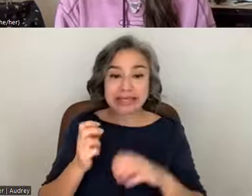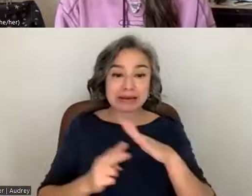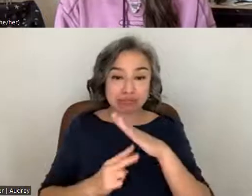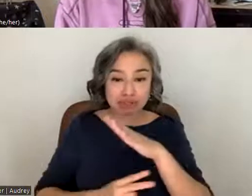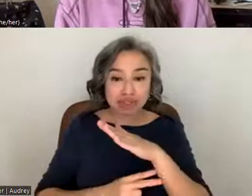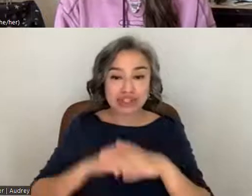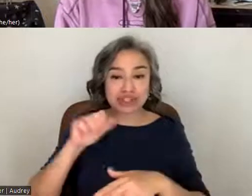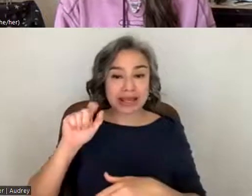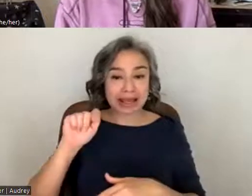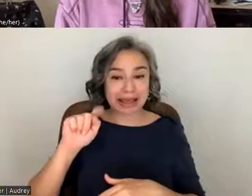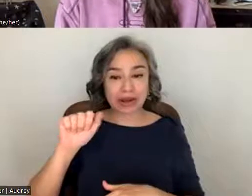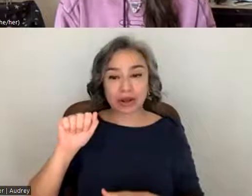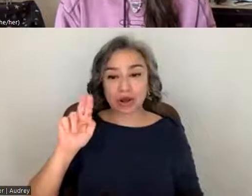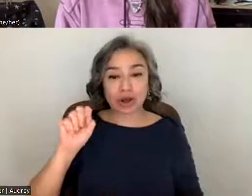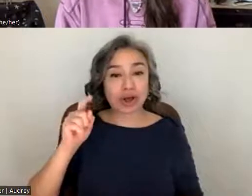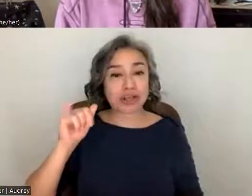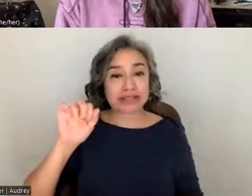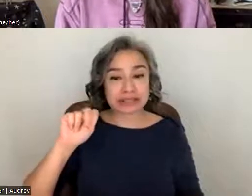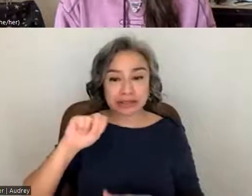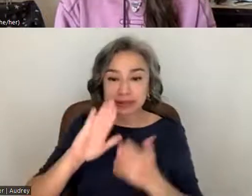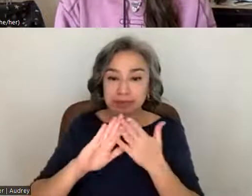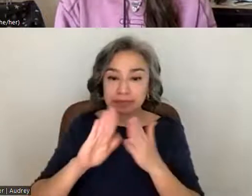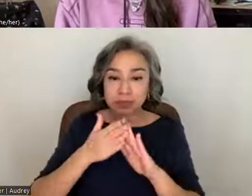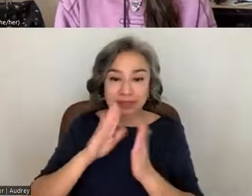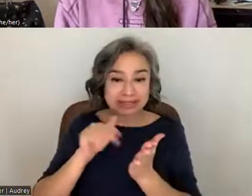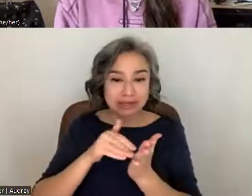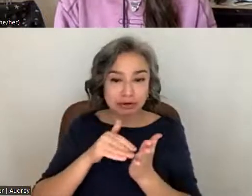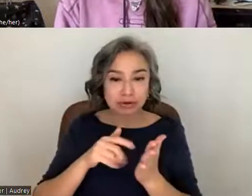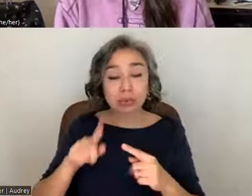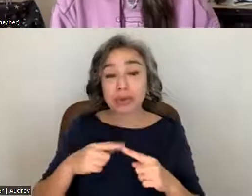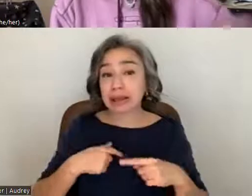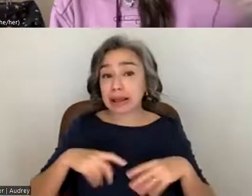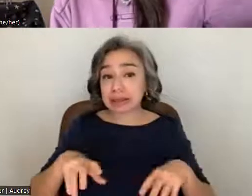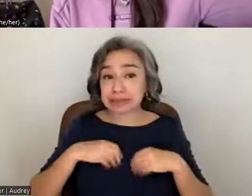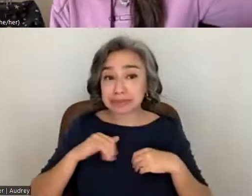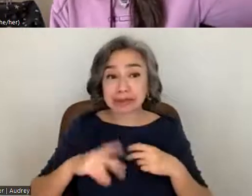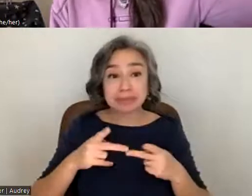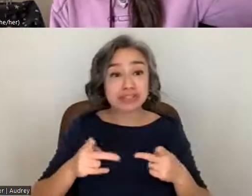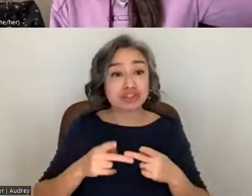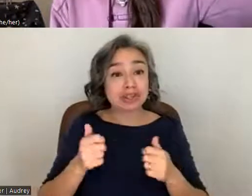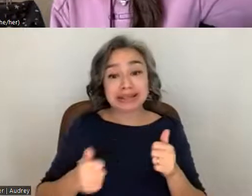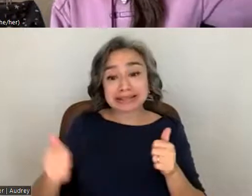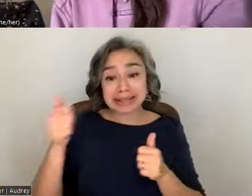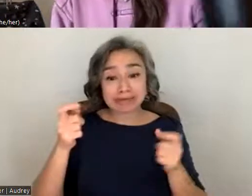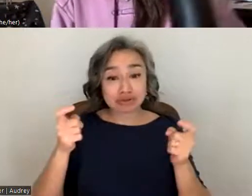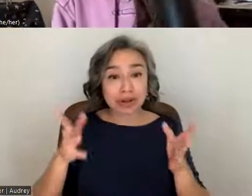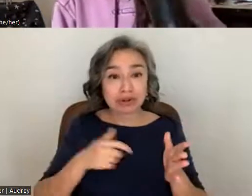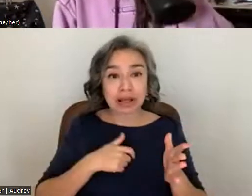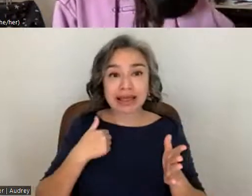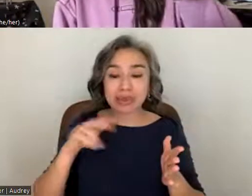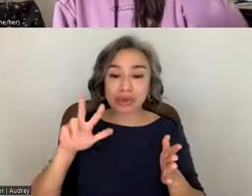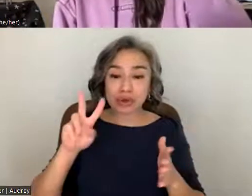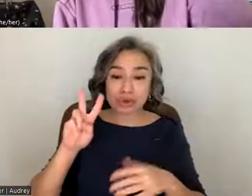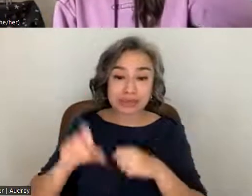Center. And when I accepted the position as executive director, I had 32 years of